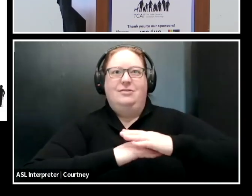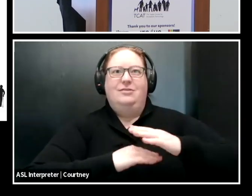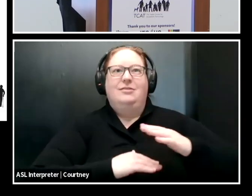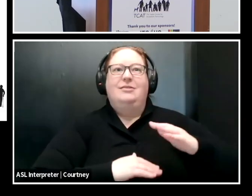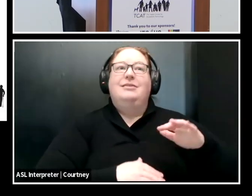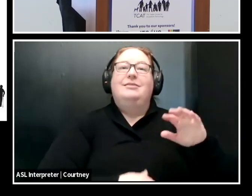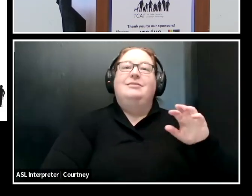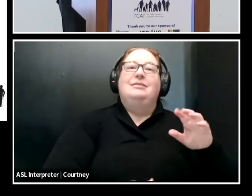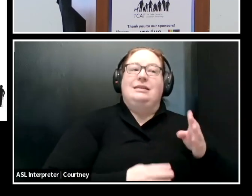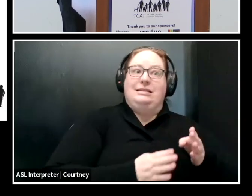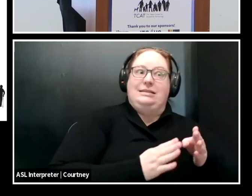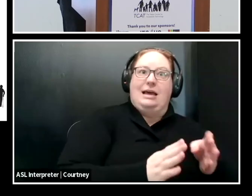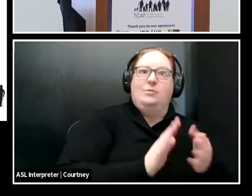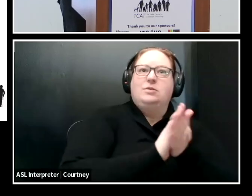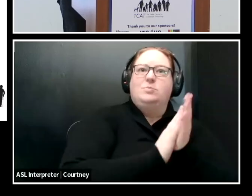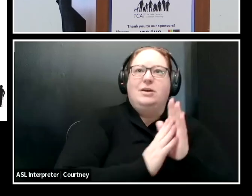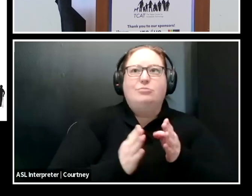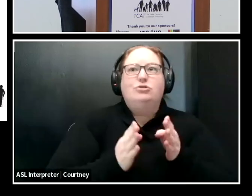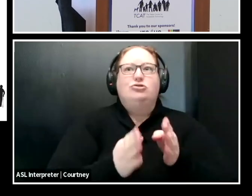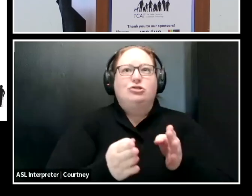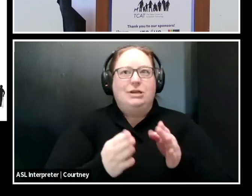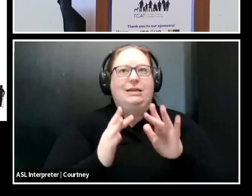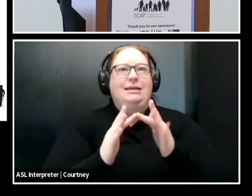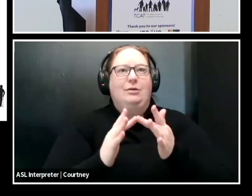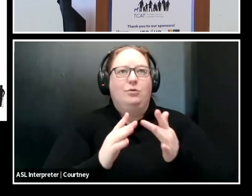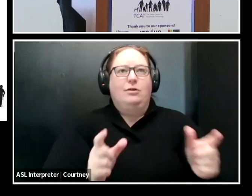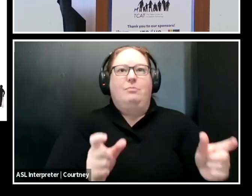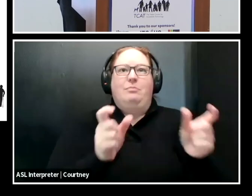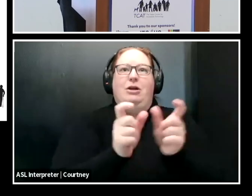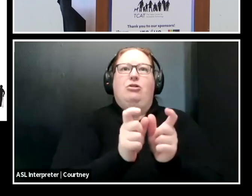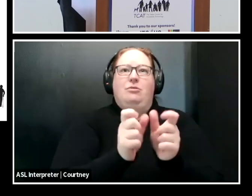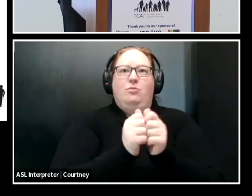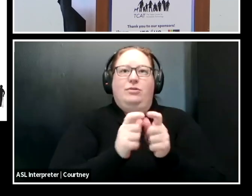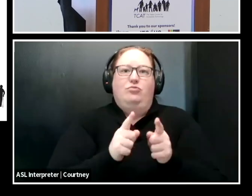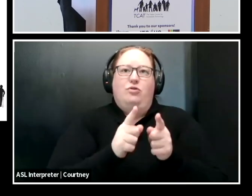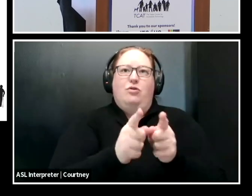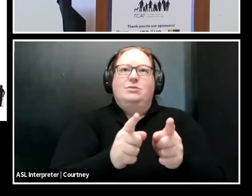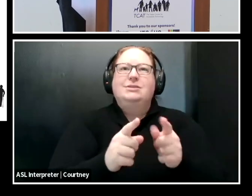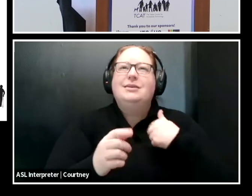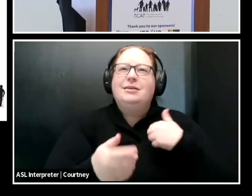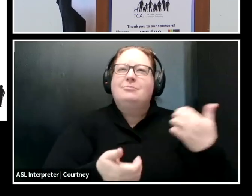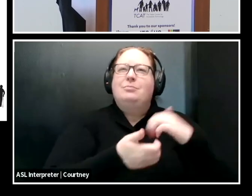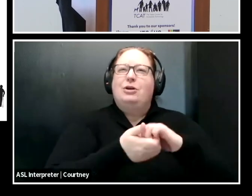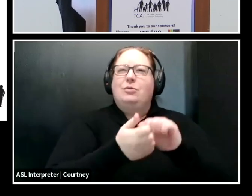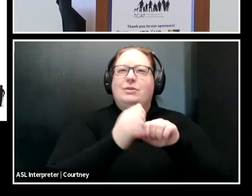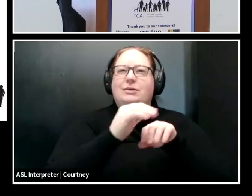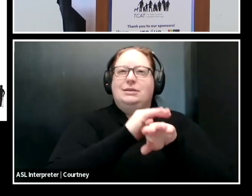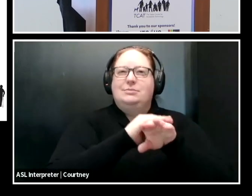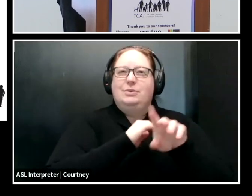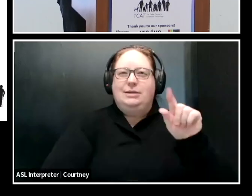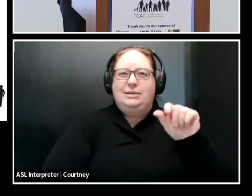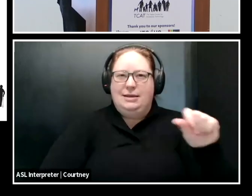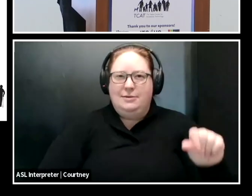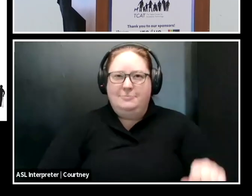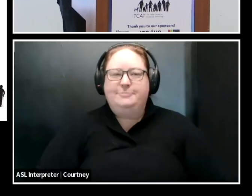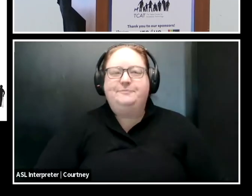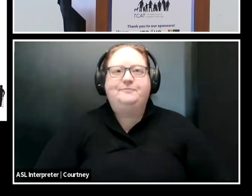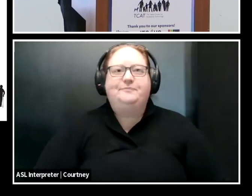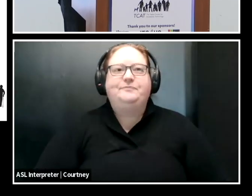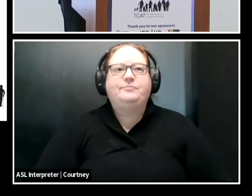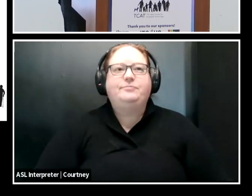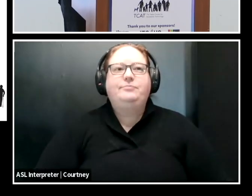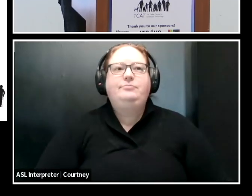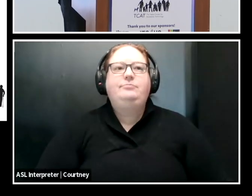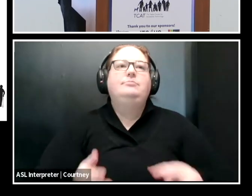that's, in parallel to the roads, and tagging that with accessibility data. And that allows us to develop and